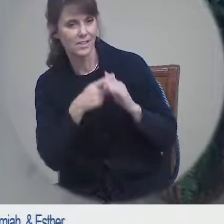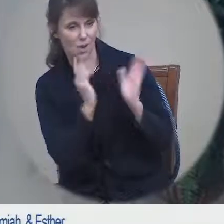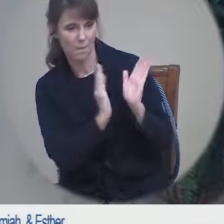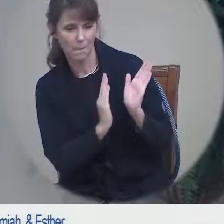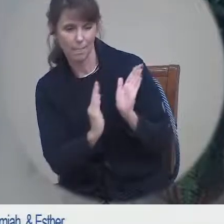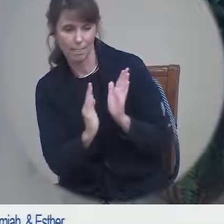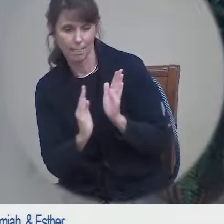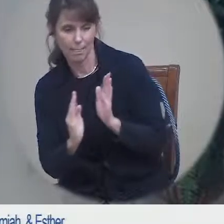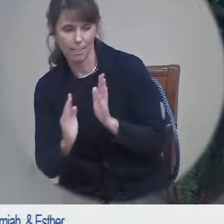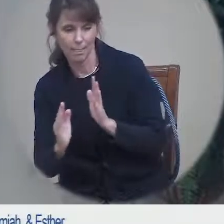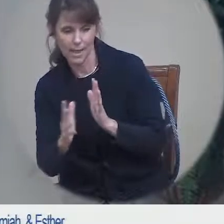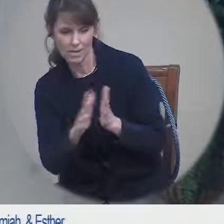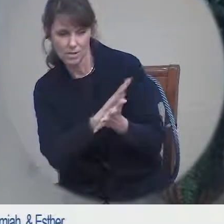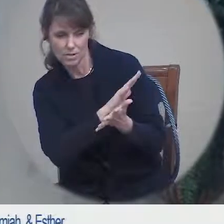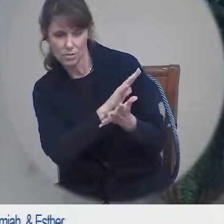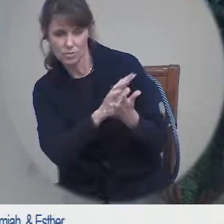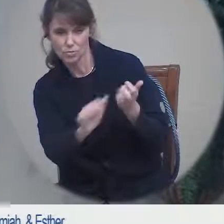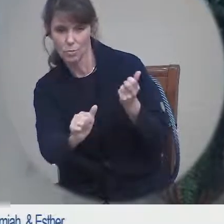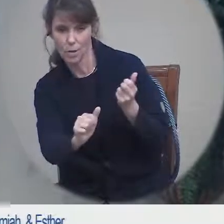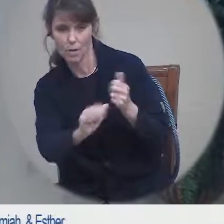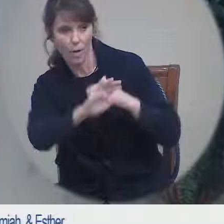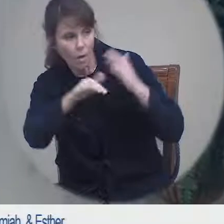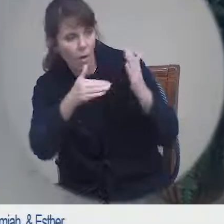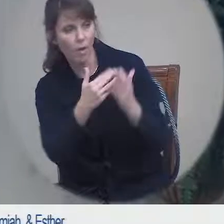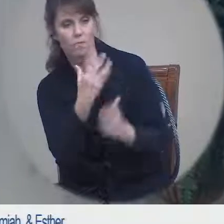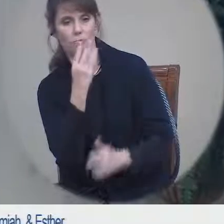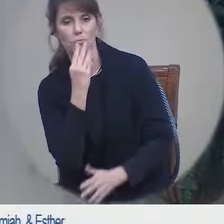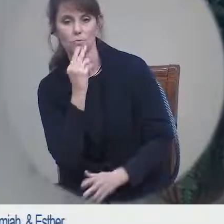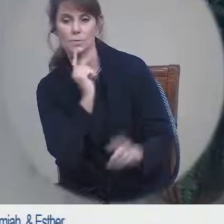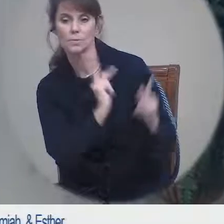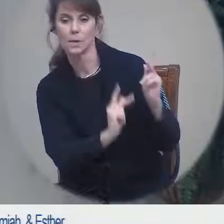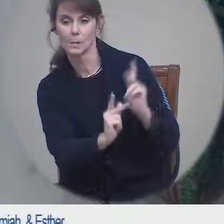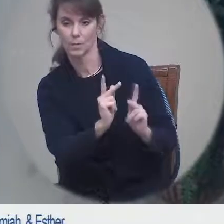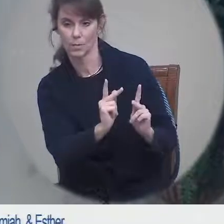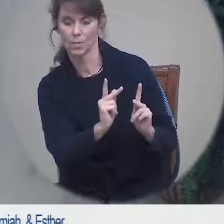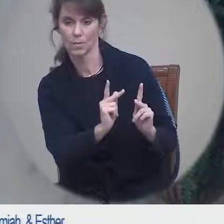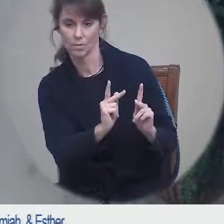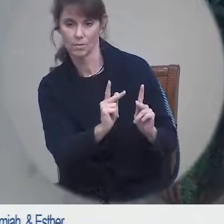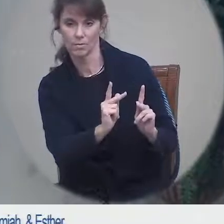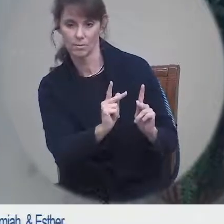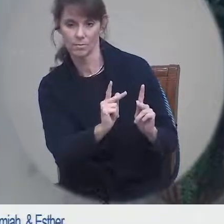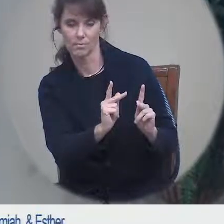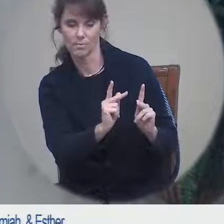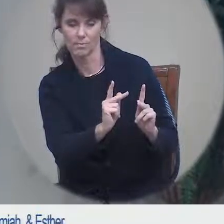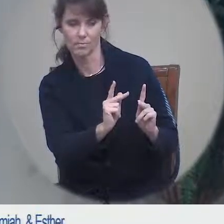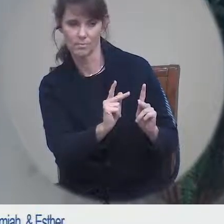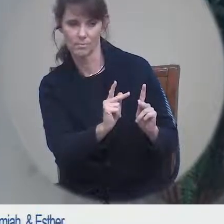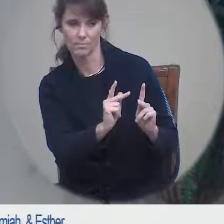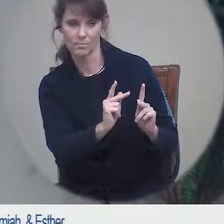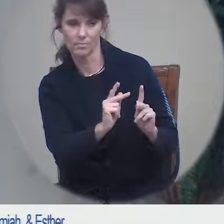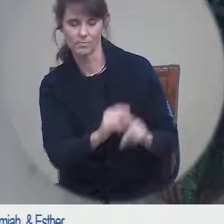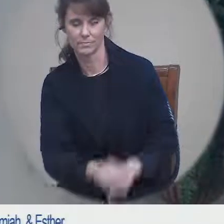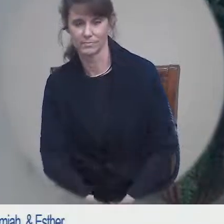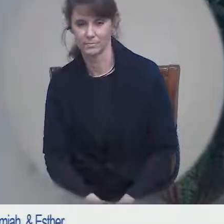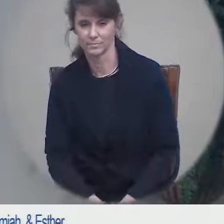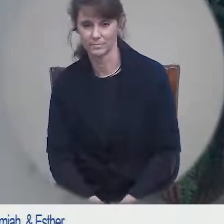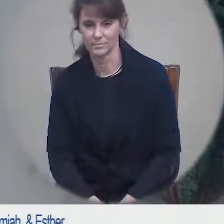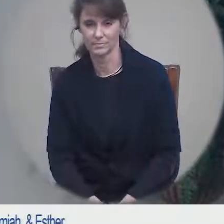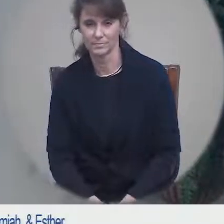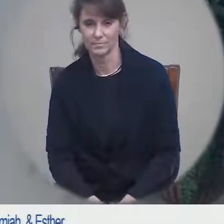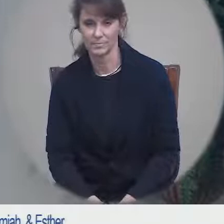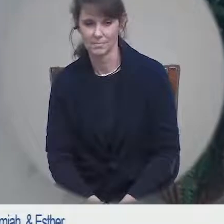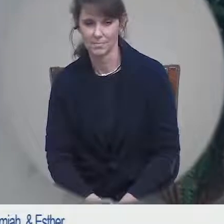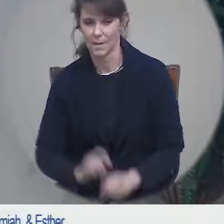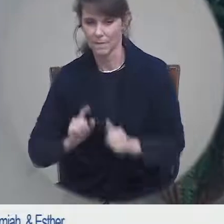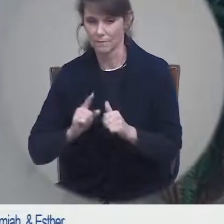was a descendant of the Amalekites, and the Jews, that long-standing animosity. But when they first hatched this plan,